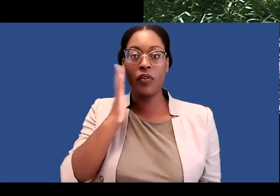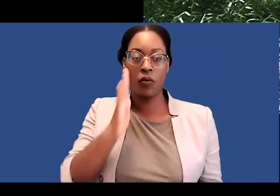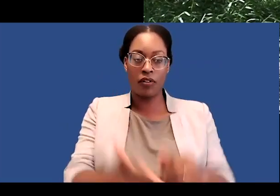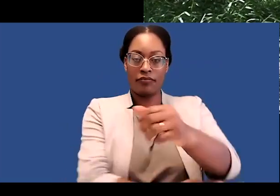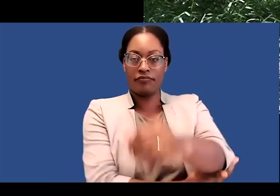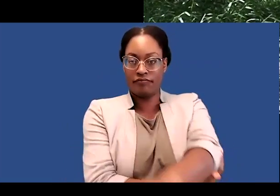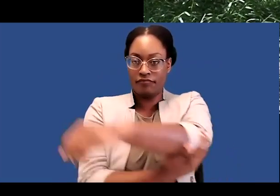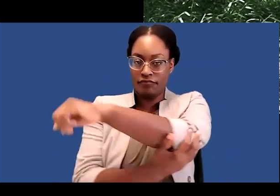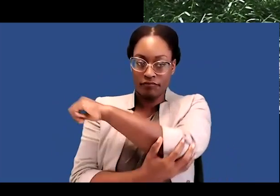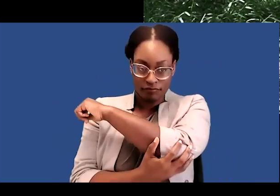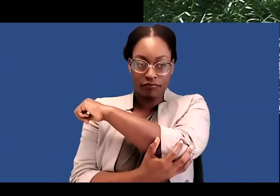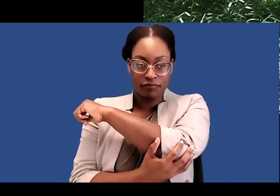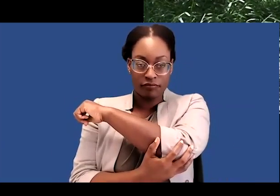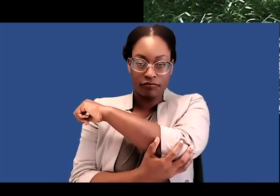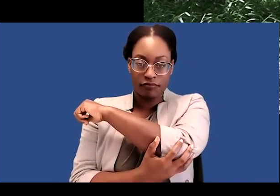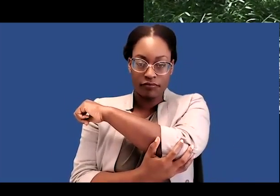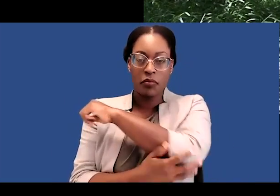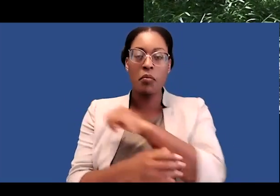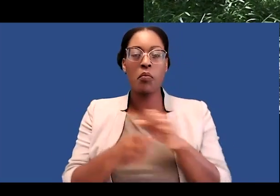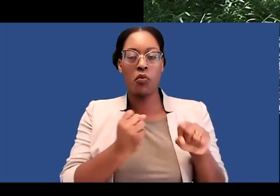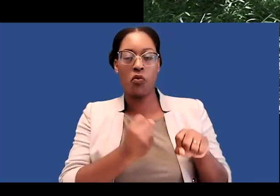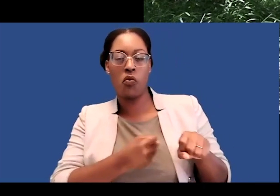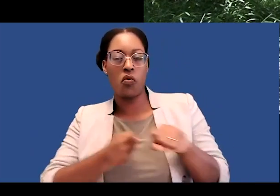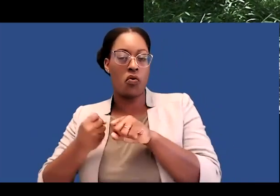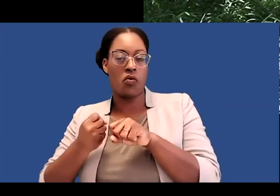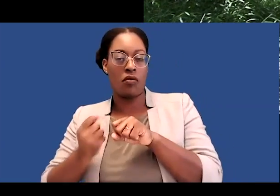Using the right hand, we're just going to pull it over towards your right.